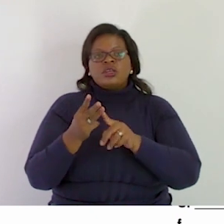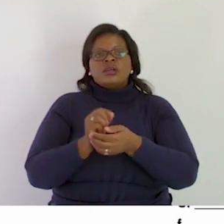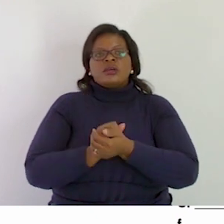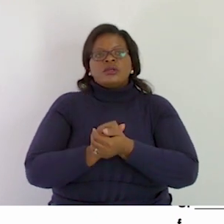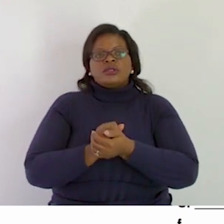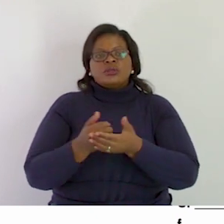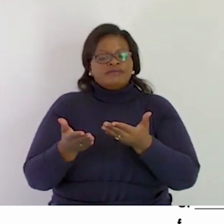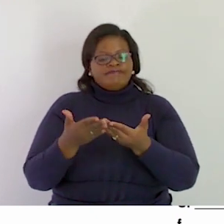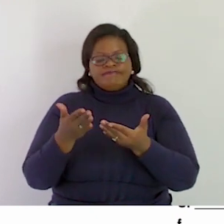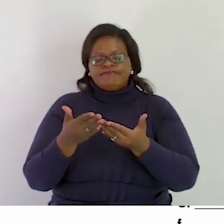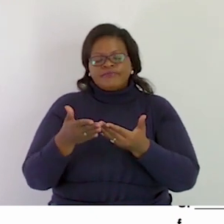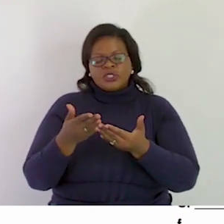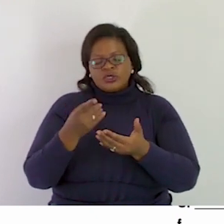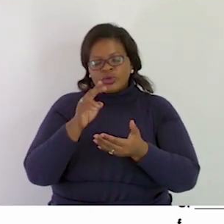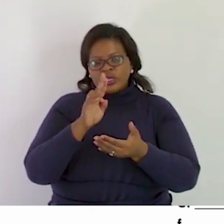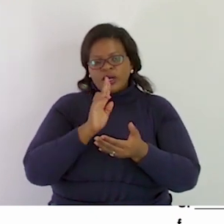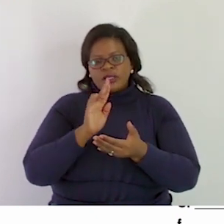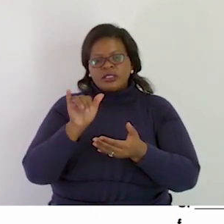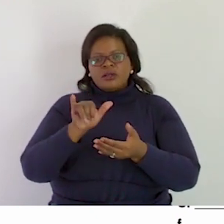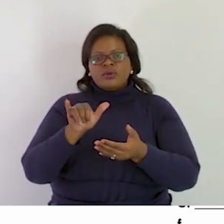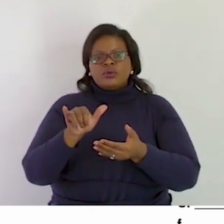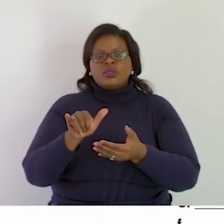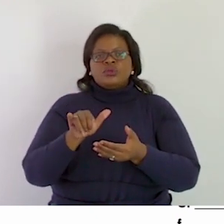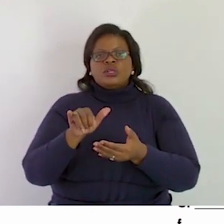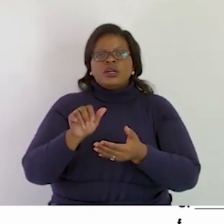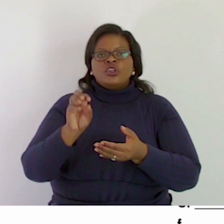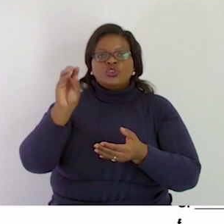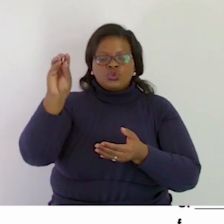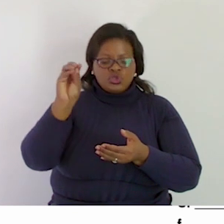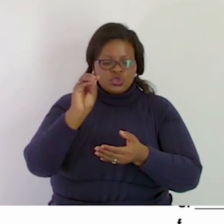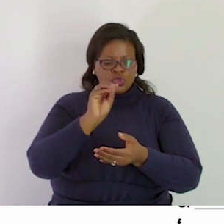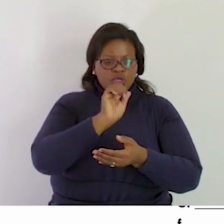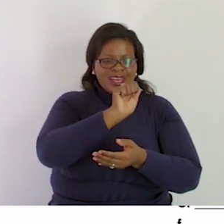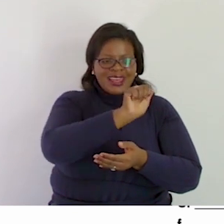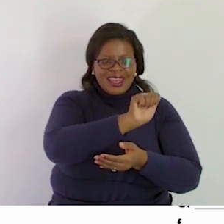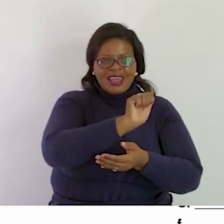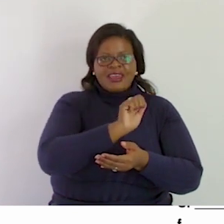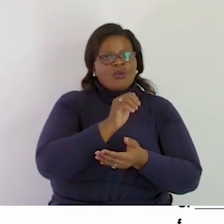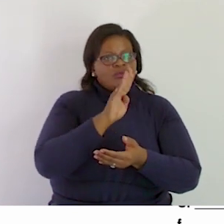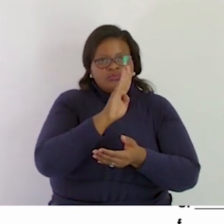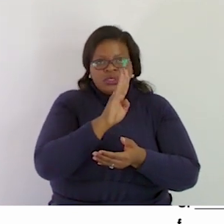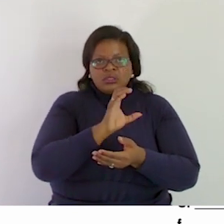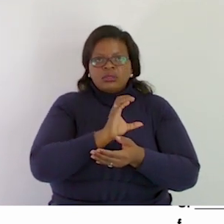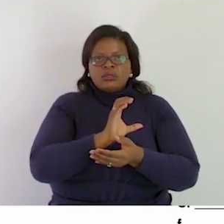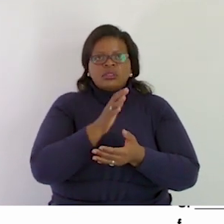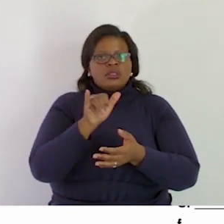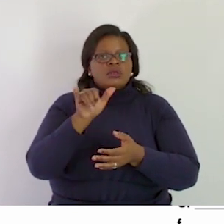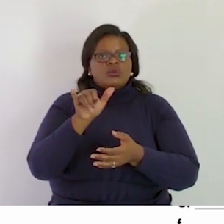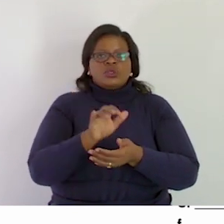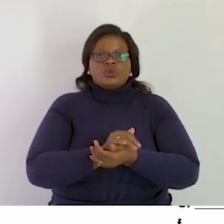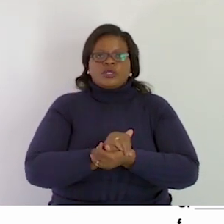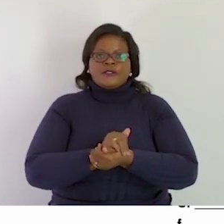which one is used there and just put a letter from the box. Which letter from the box is suitable